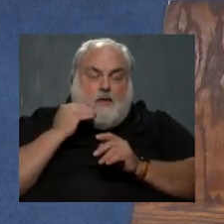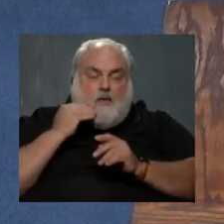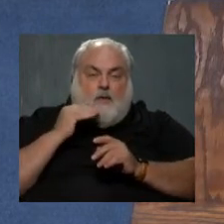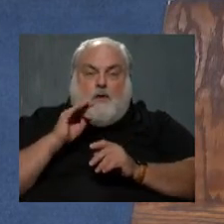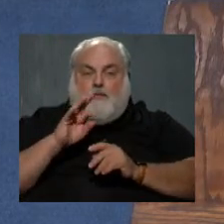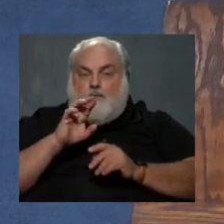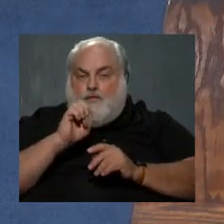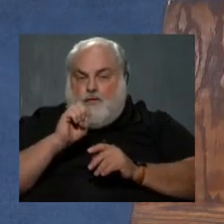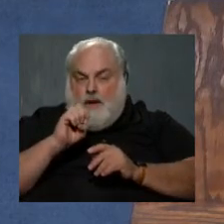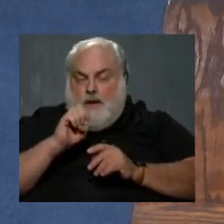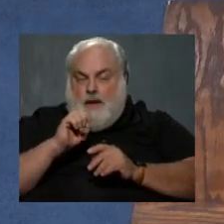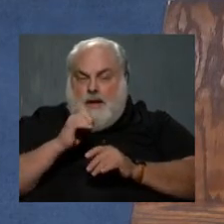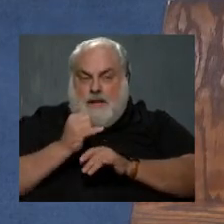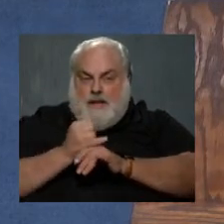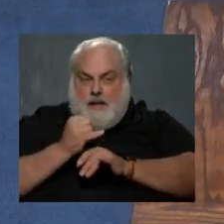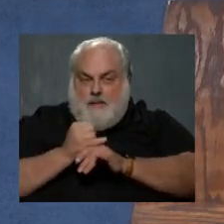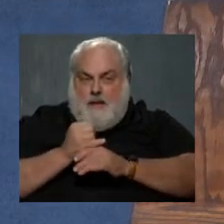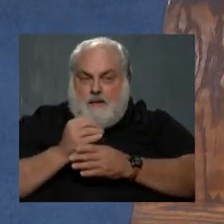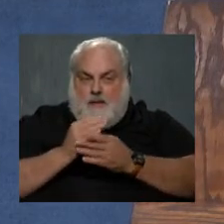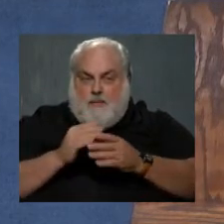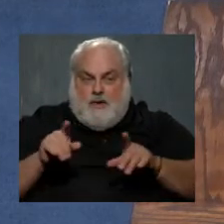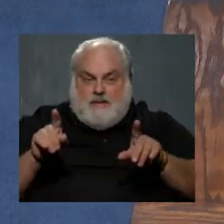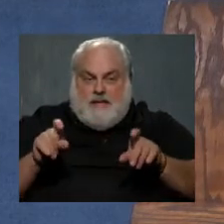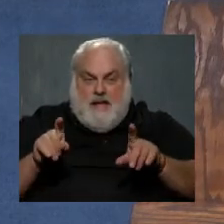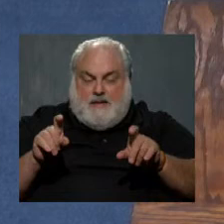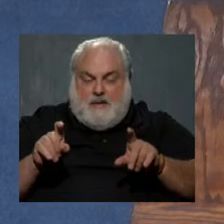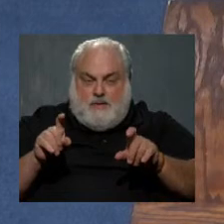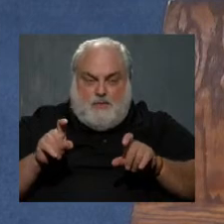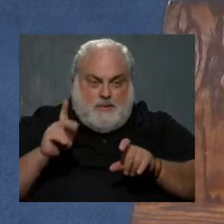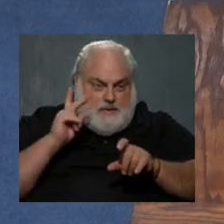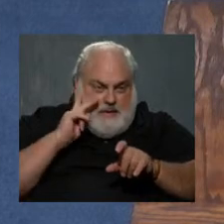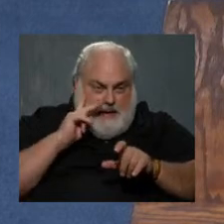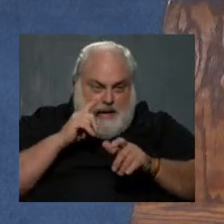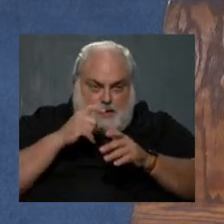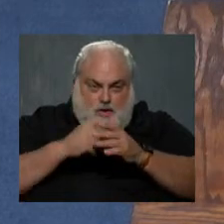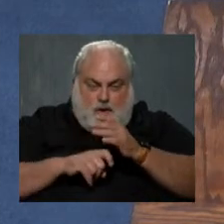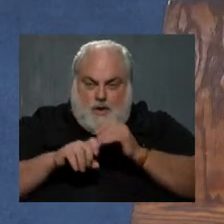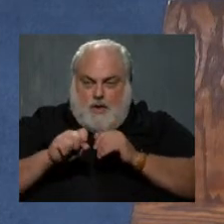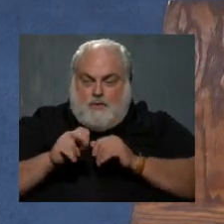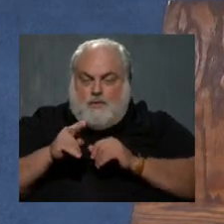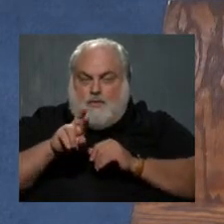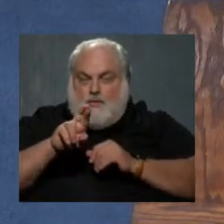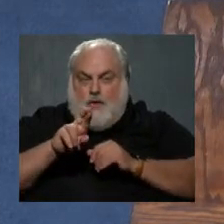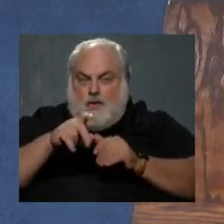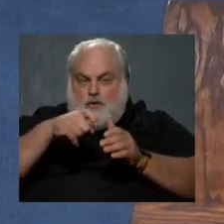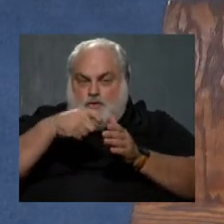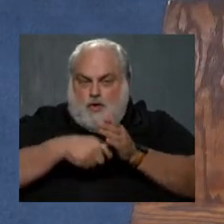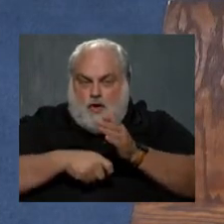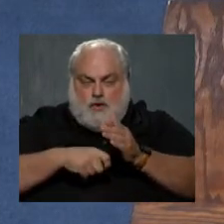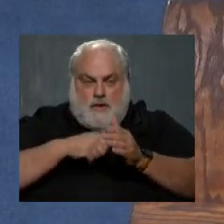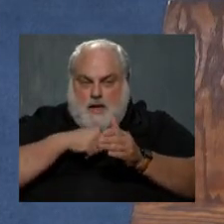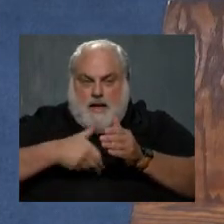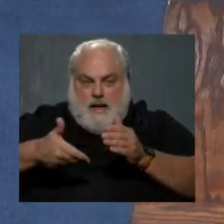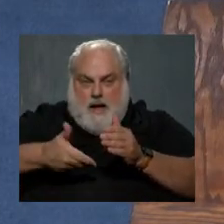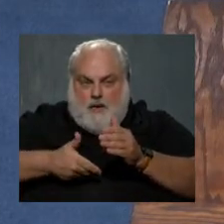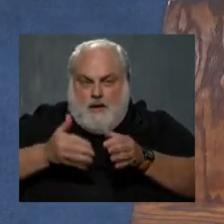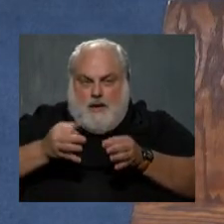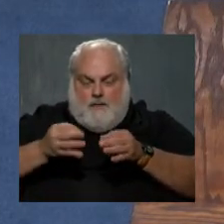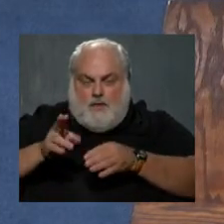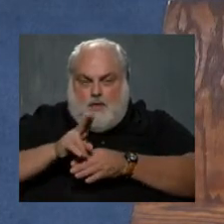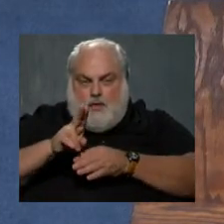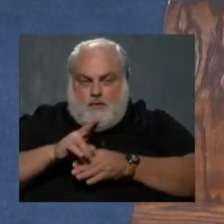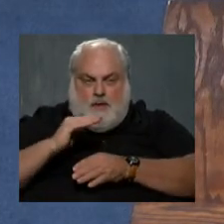campuses, and some are now testing for it and either charging a surcharge or just not employing people who are using